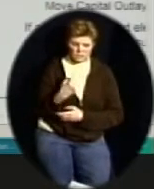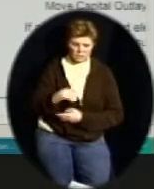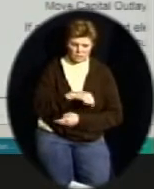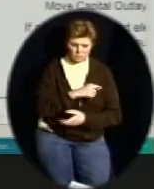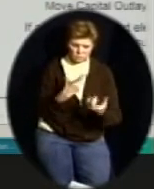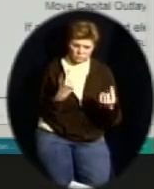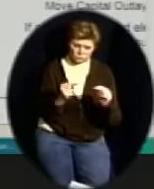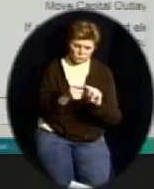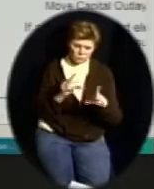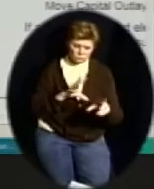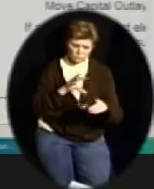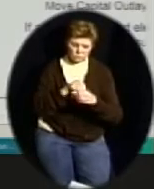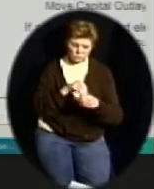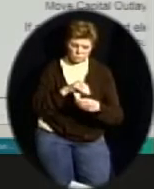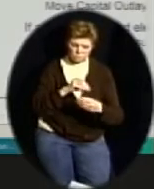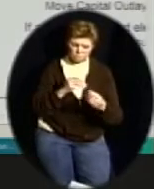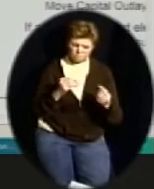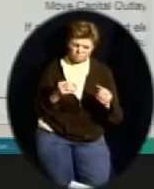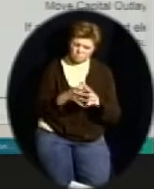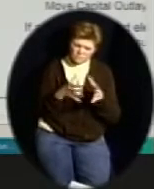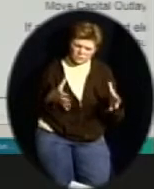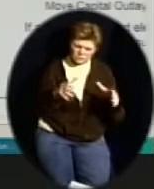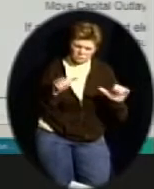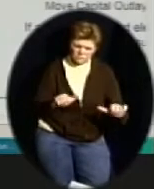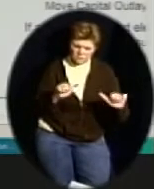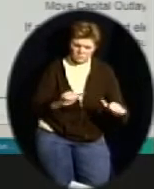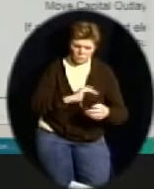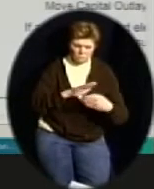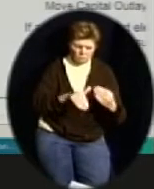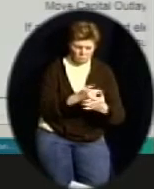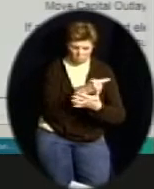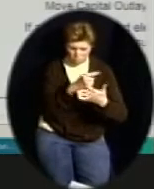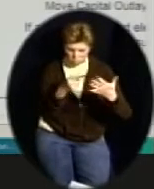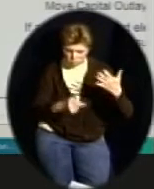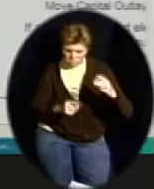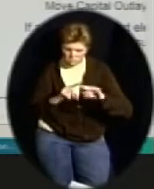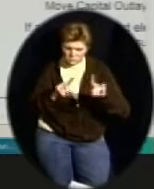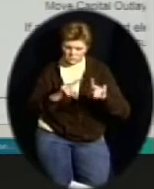those concepts to give the board some options to move forward.